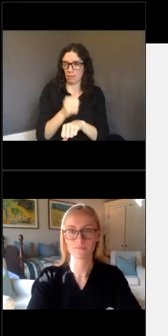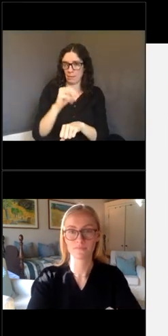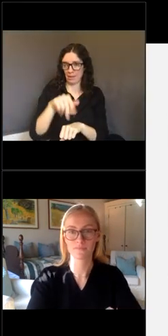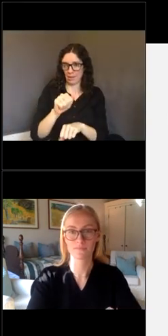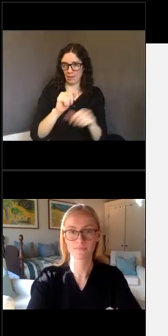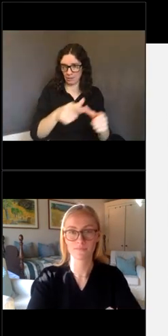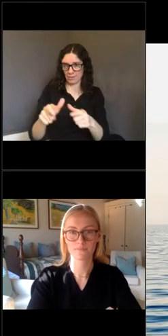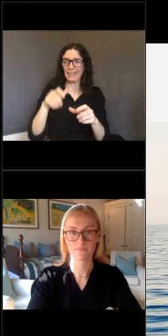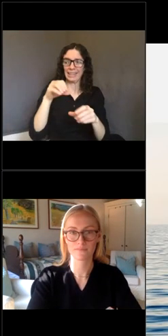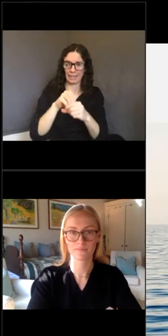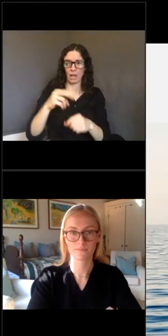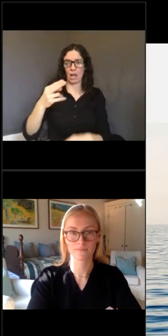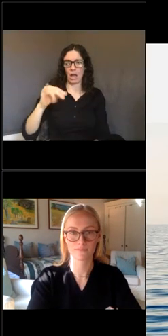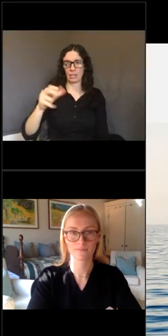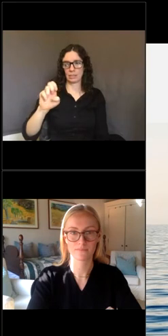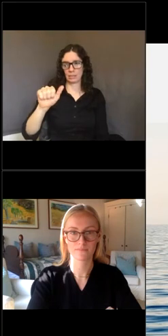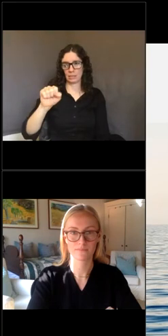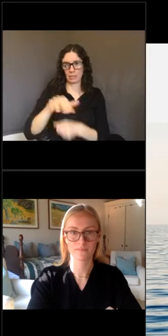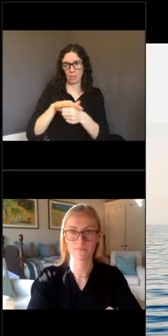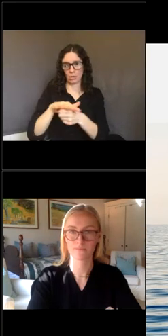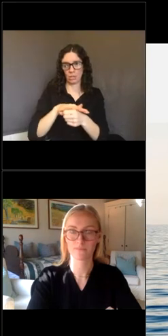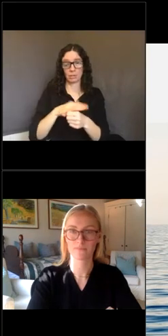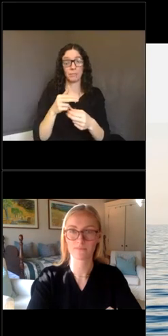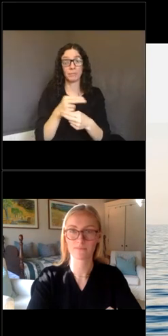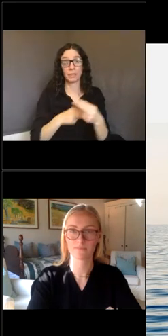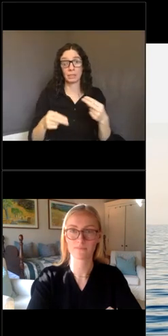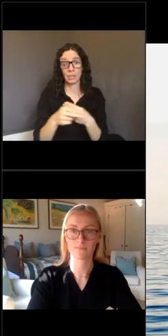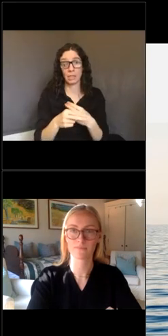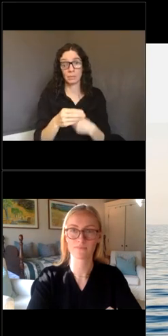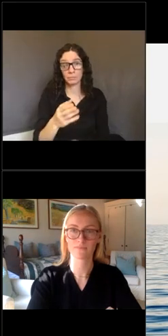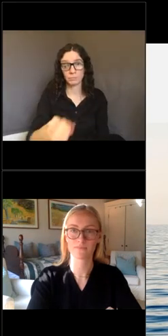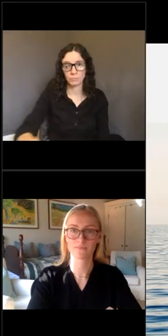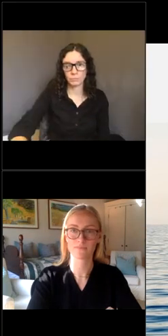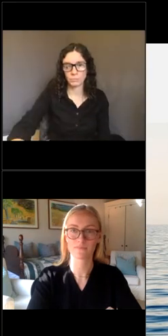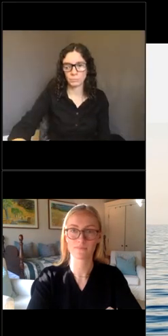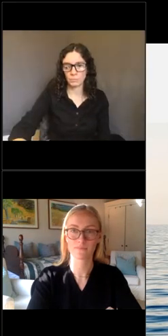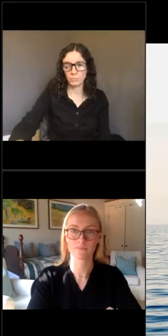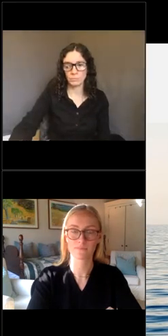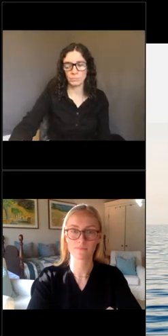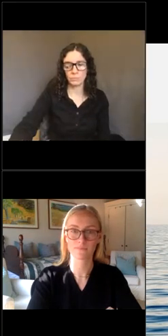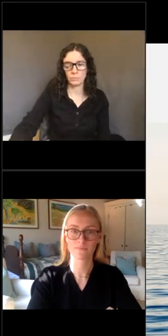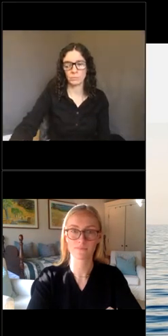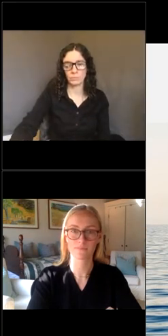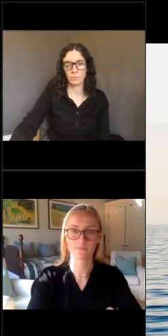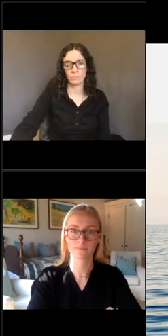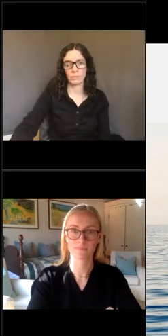Now, we do have